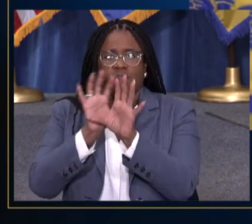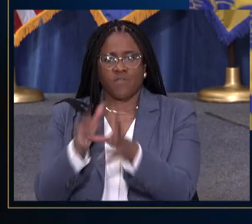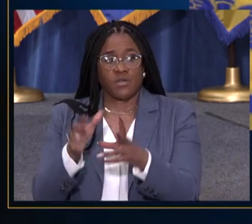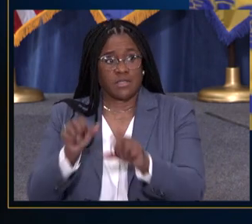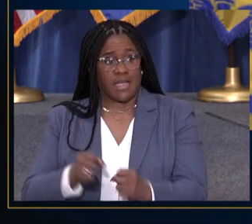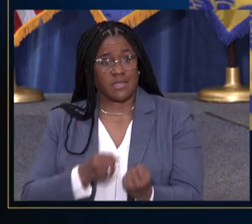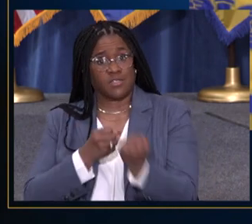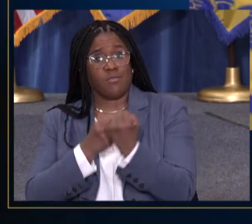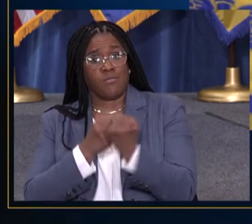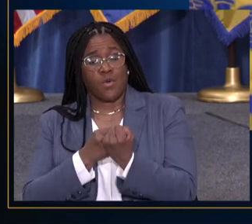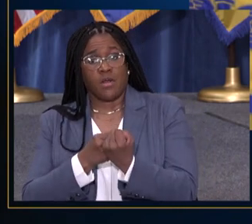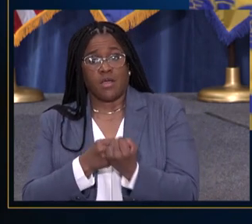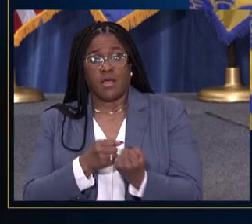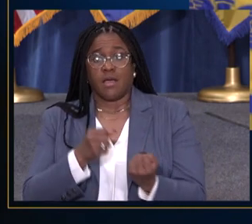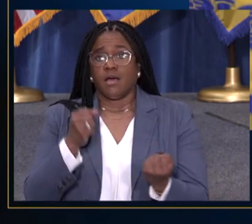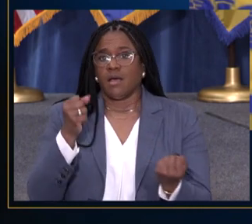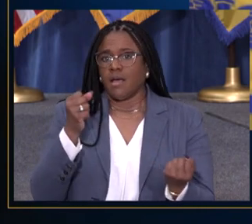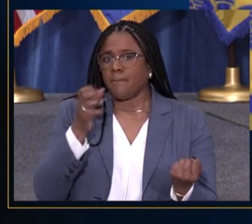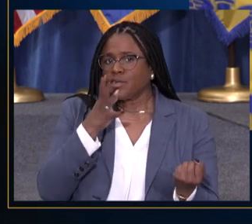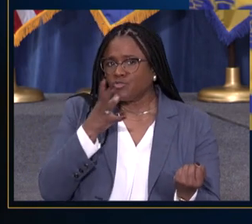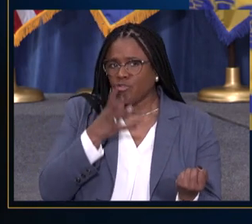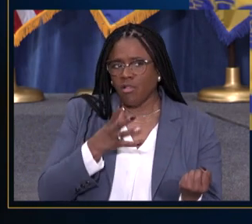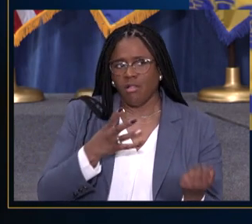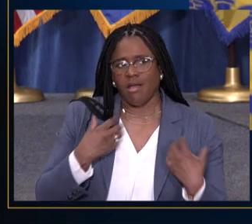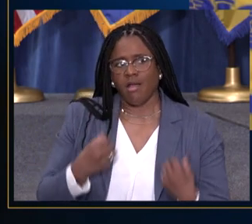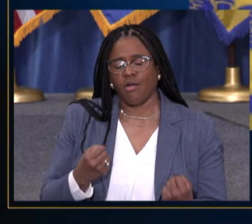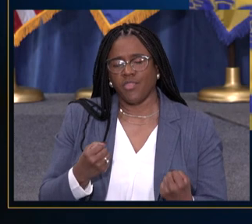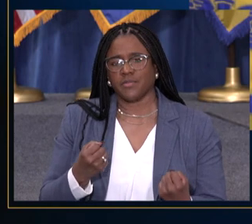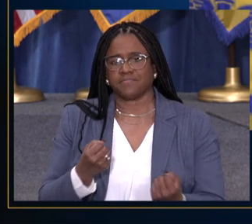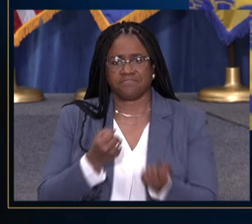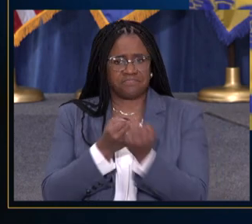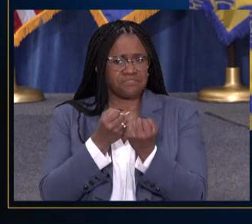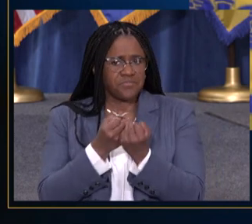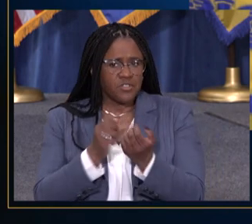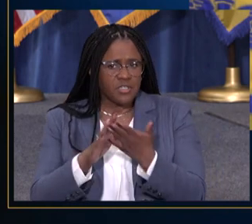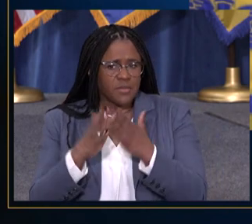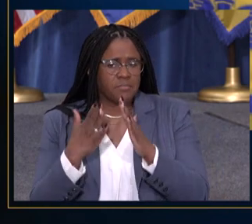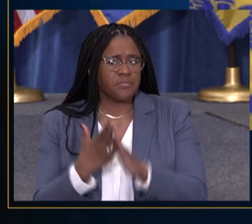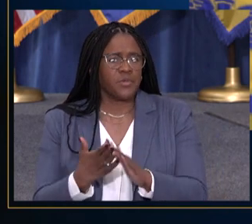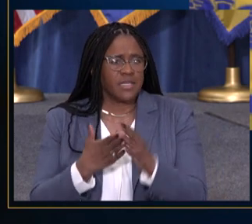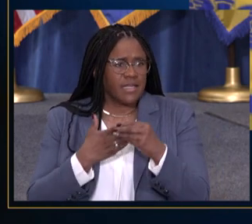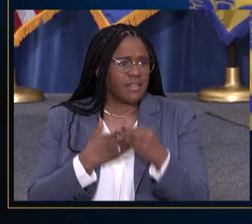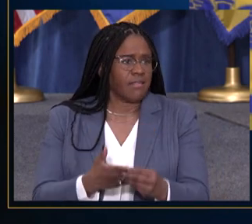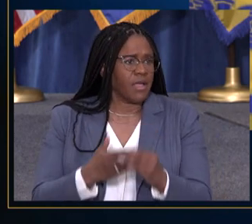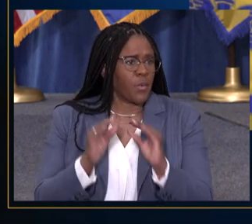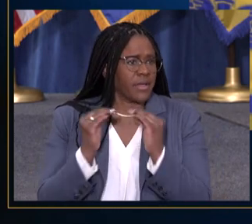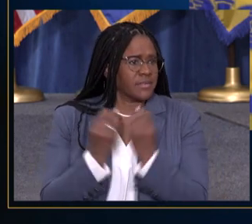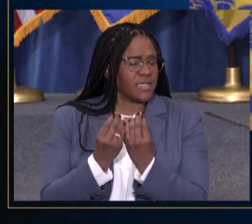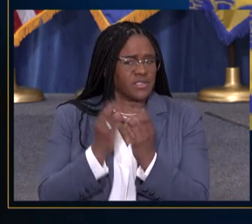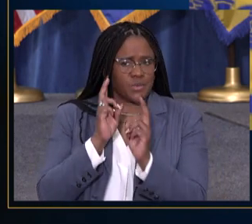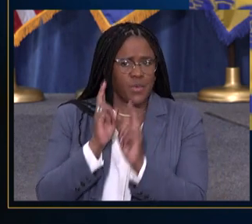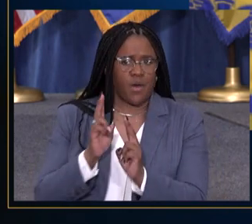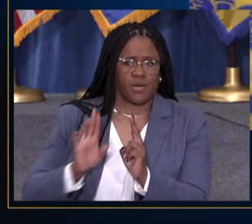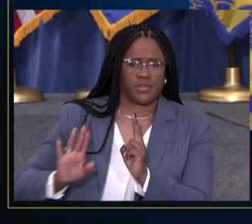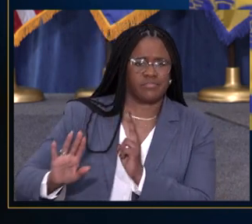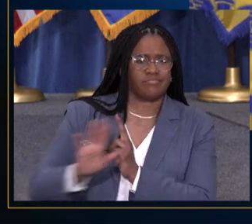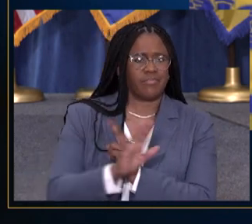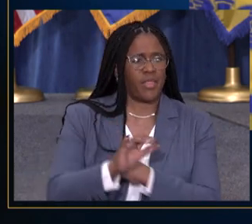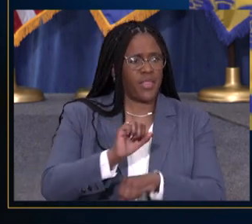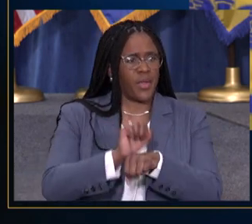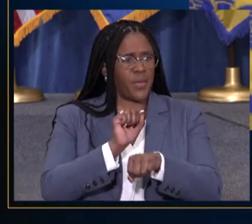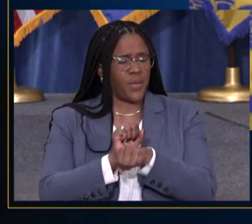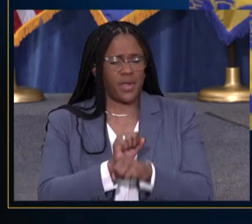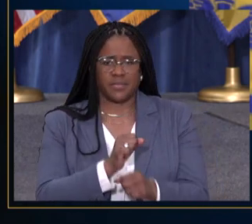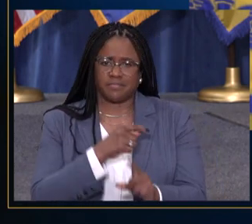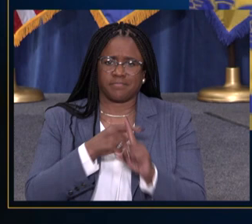support maternal health, supporting our community-led organizations to honor their work and the good work